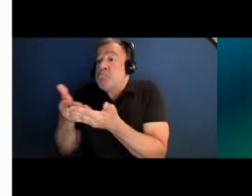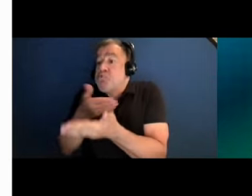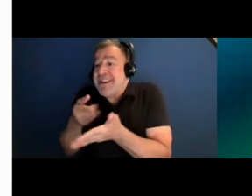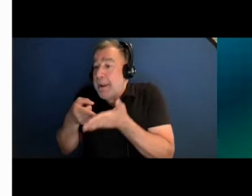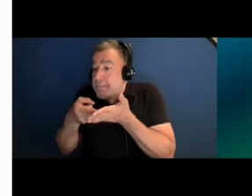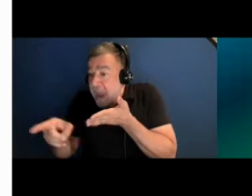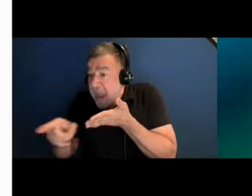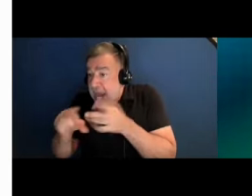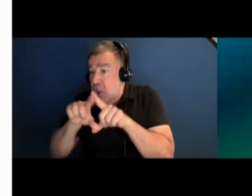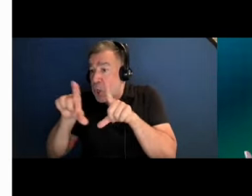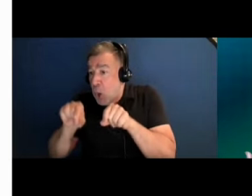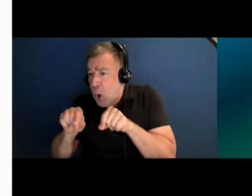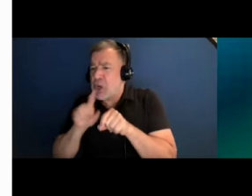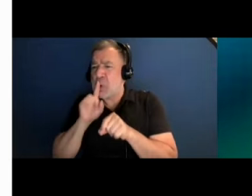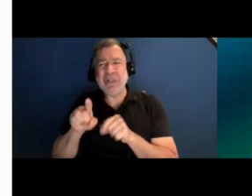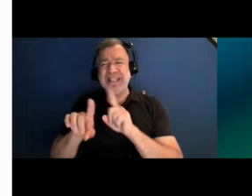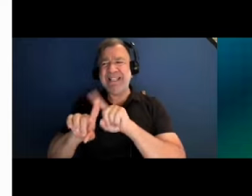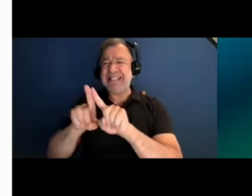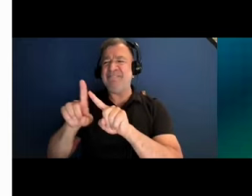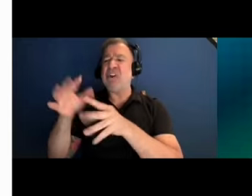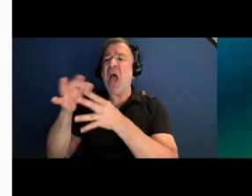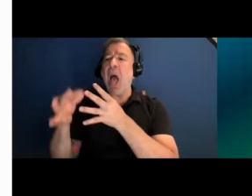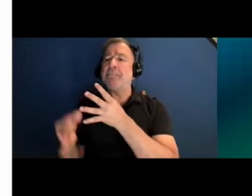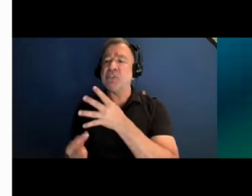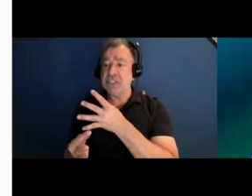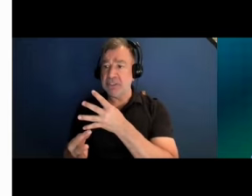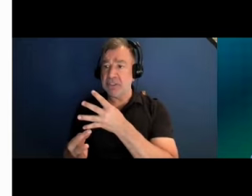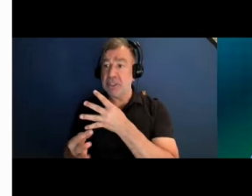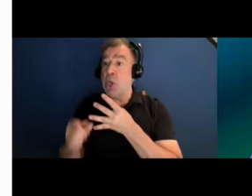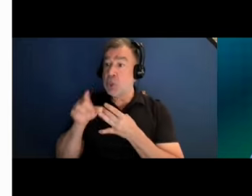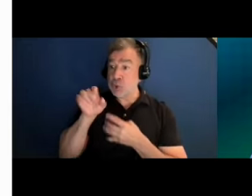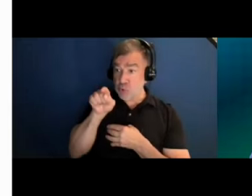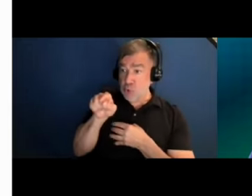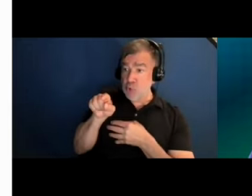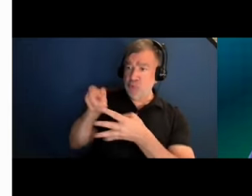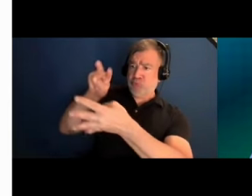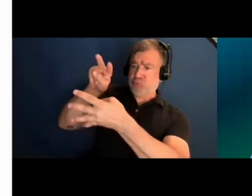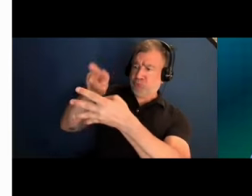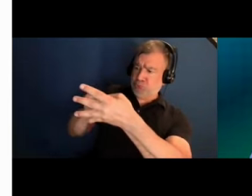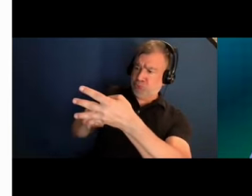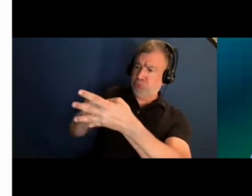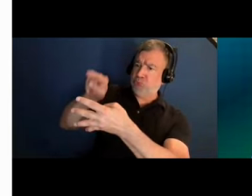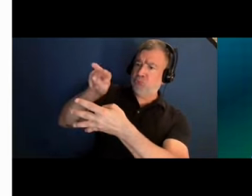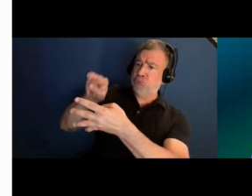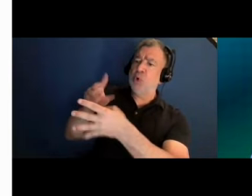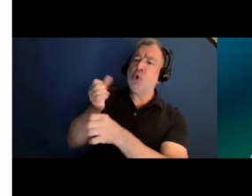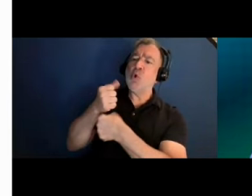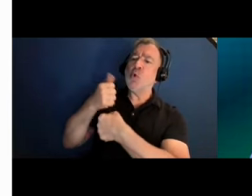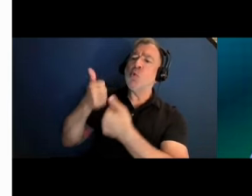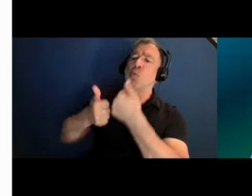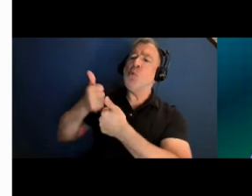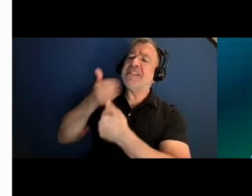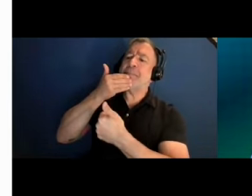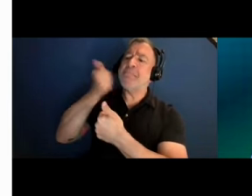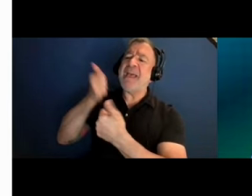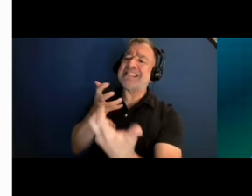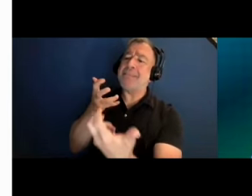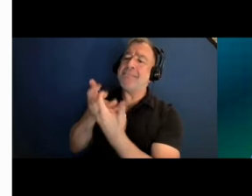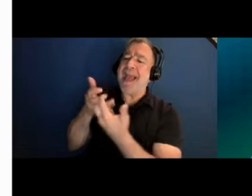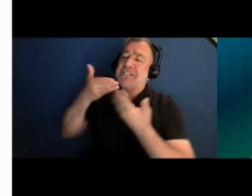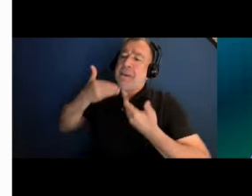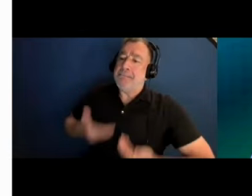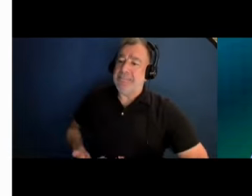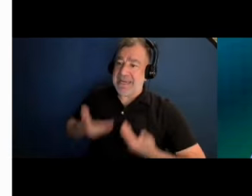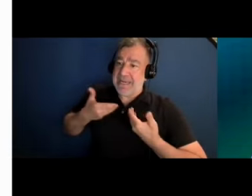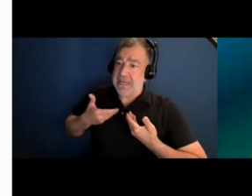a plan, and you would just want to look at those and to see what would be most important to you. And it may also depend upon how